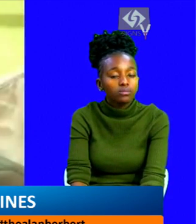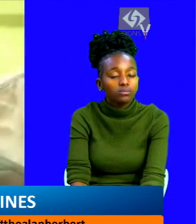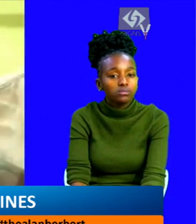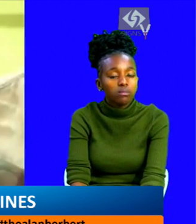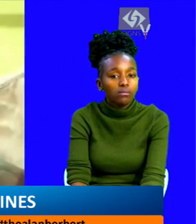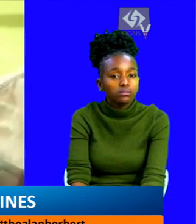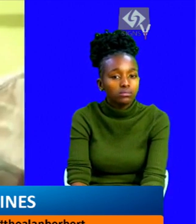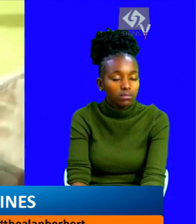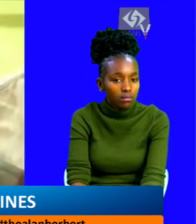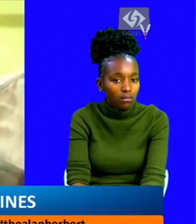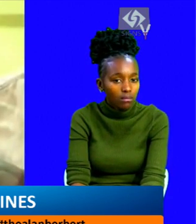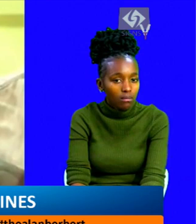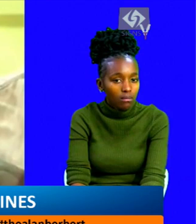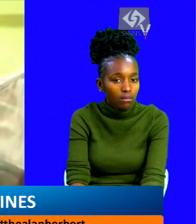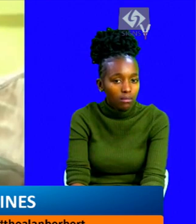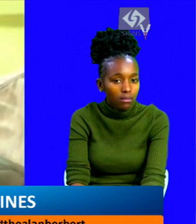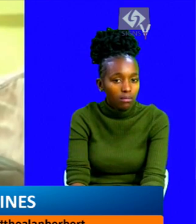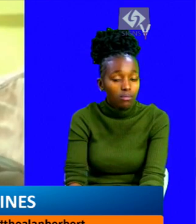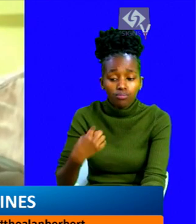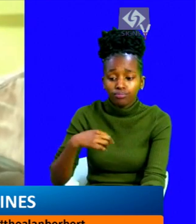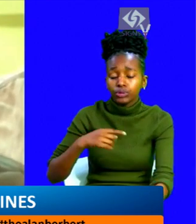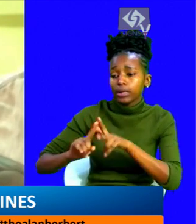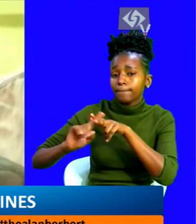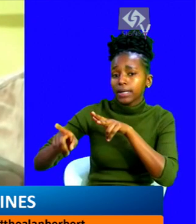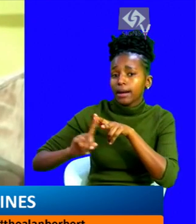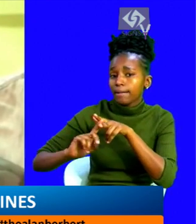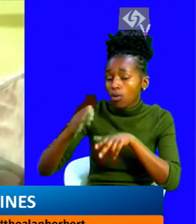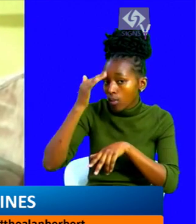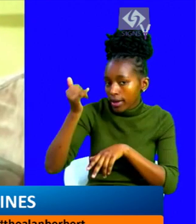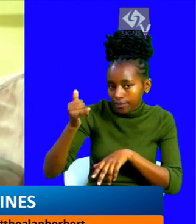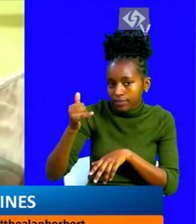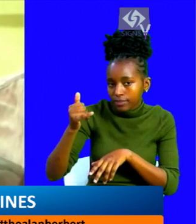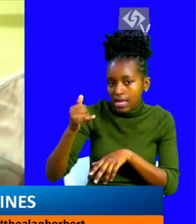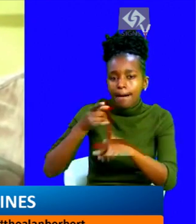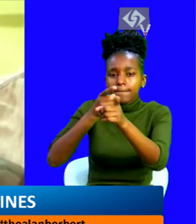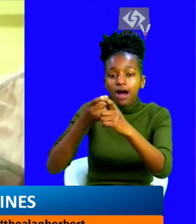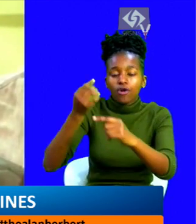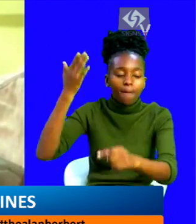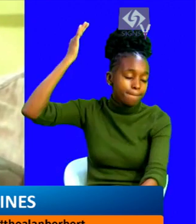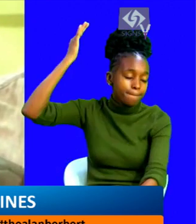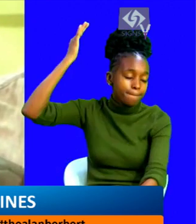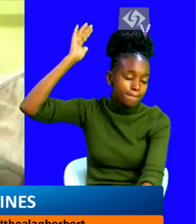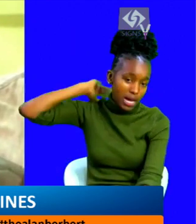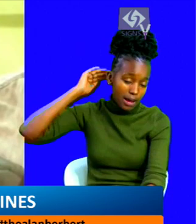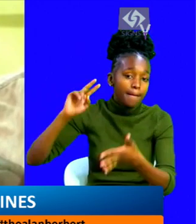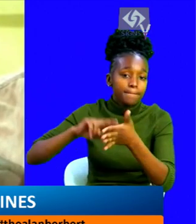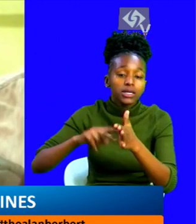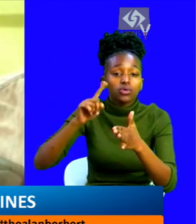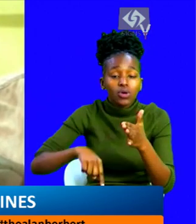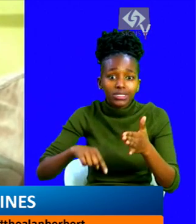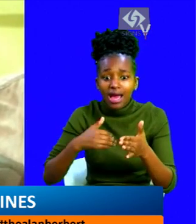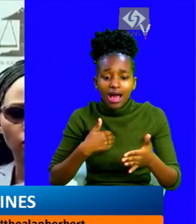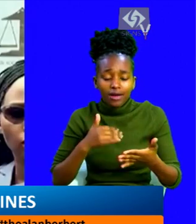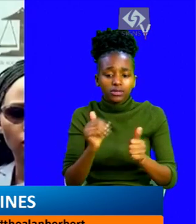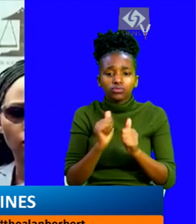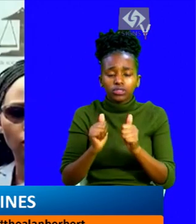I am ready for you. We are ready for you, not just in Nairobi. In all the 47